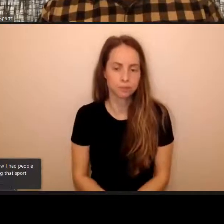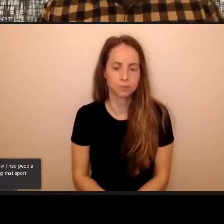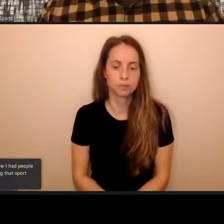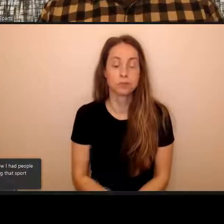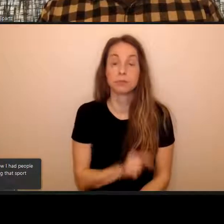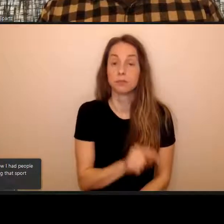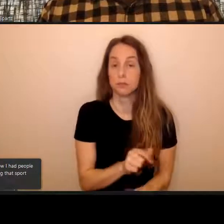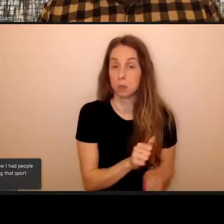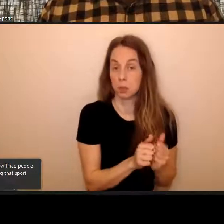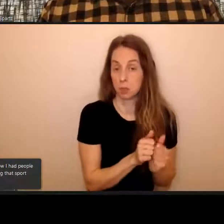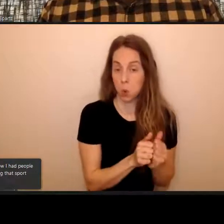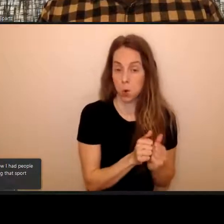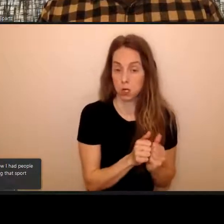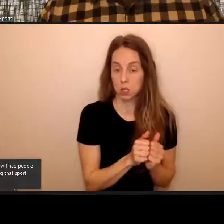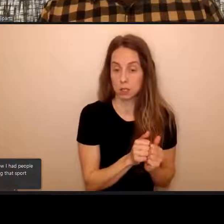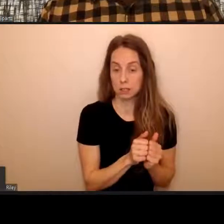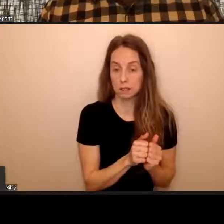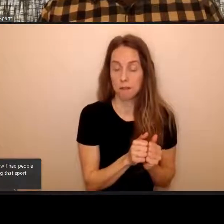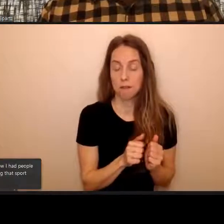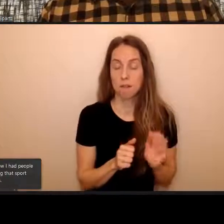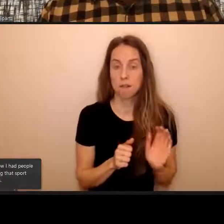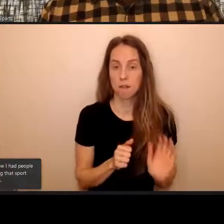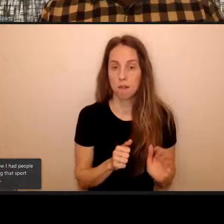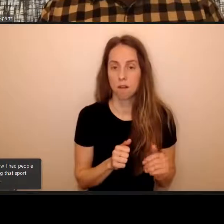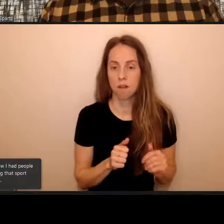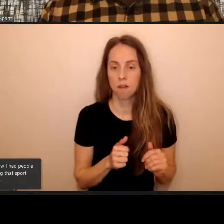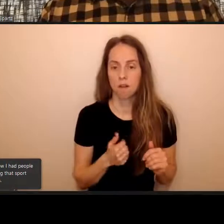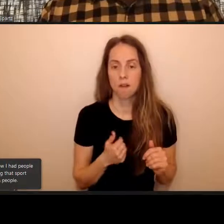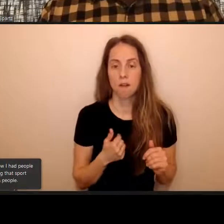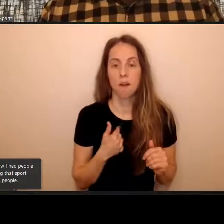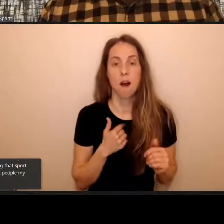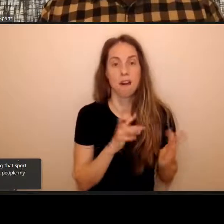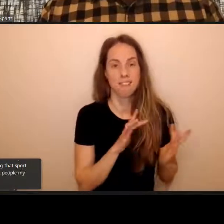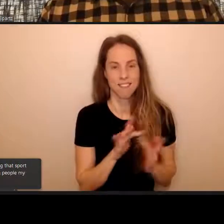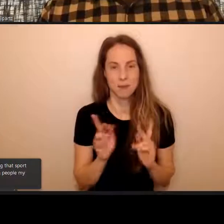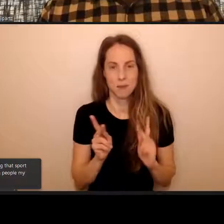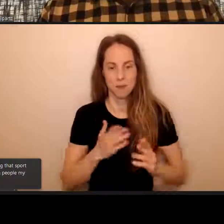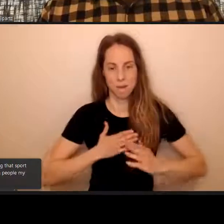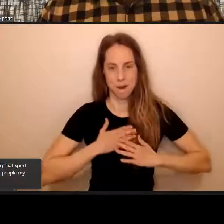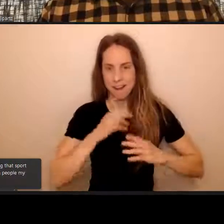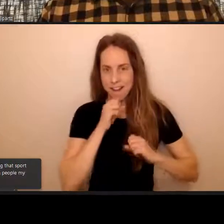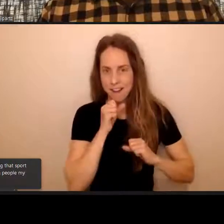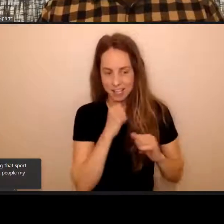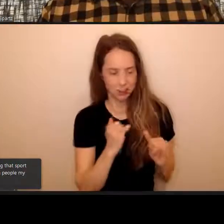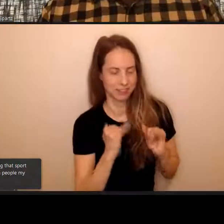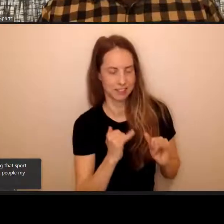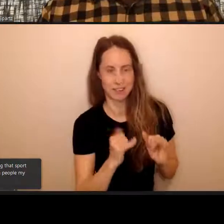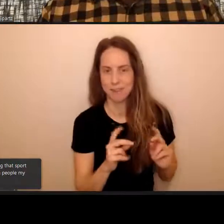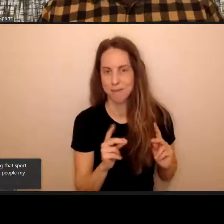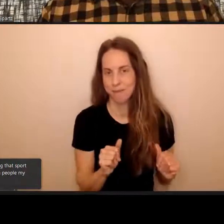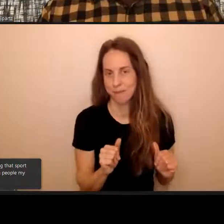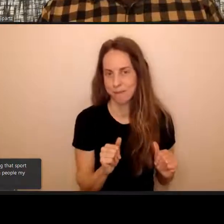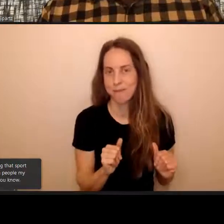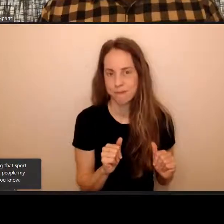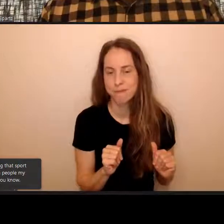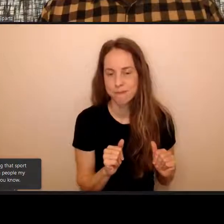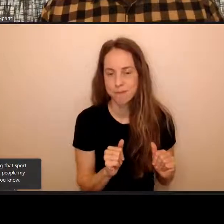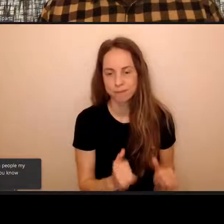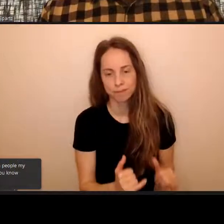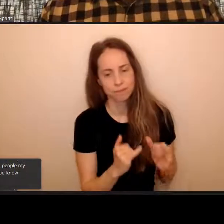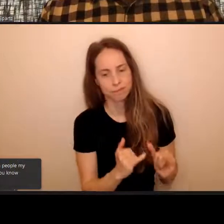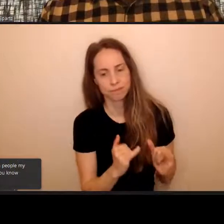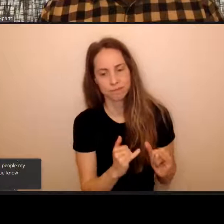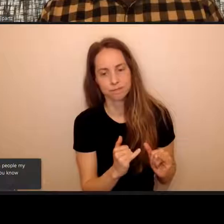was it put me in contact with people my age who had similar disabilities and, acquired